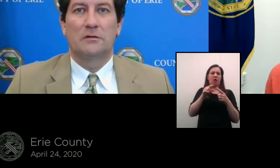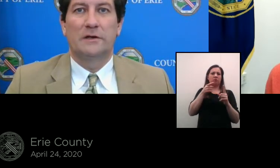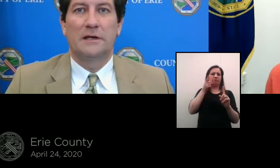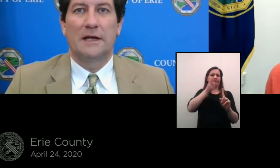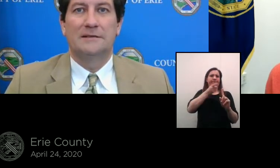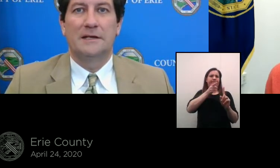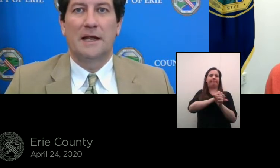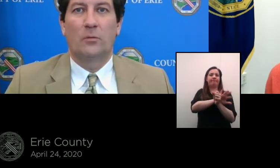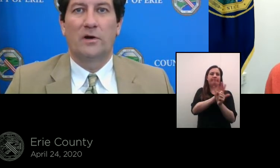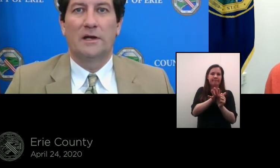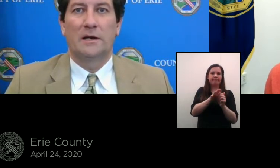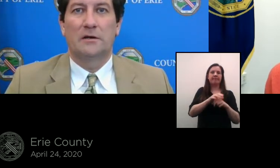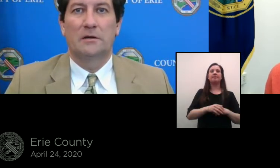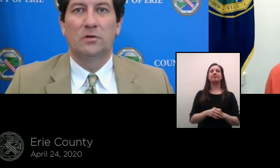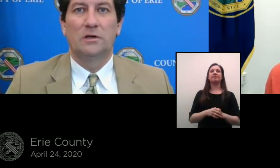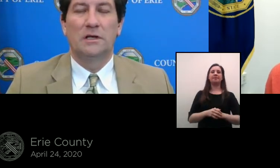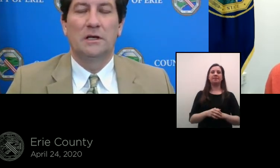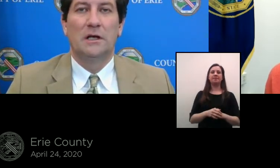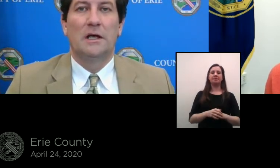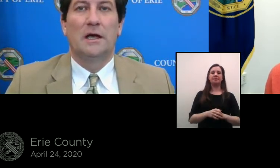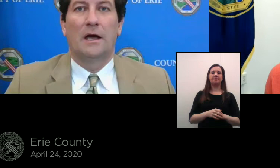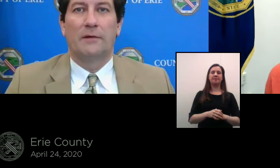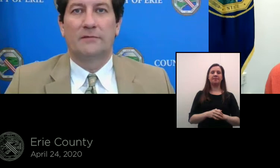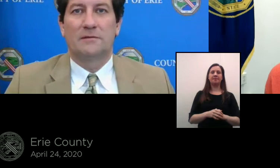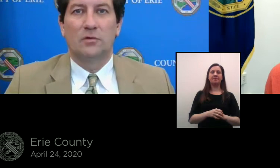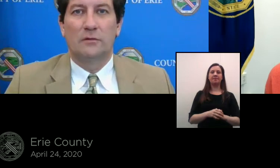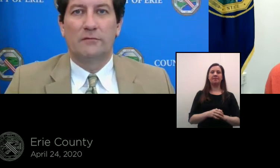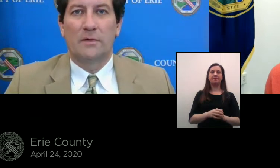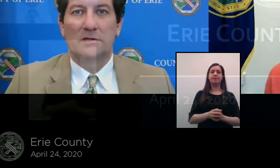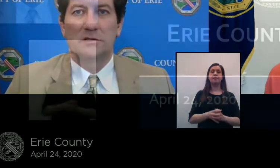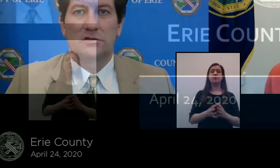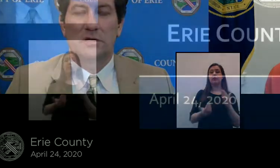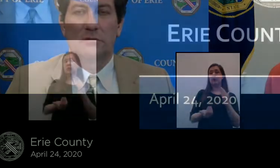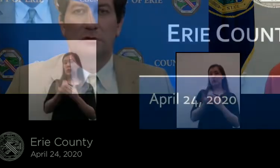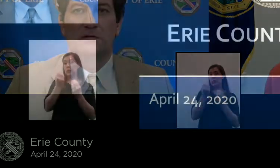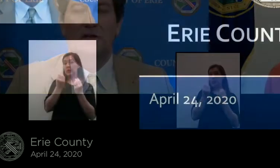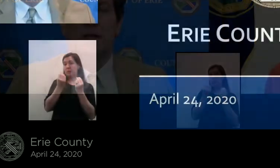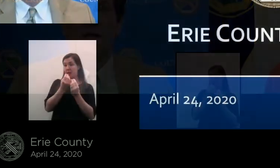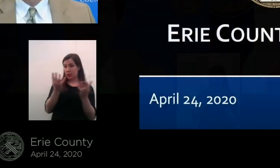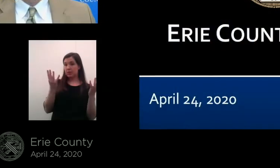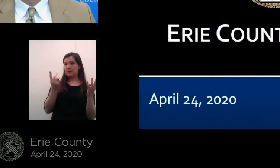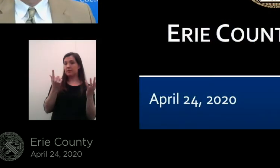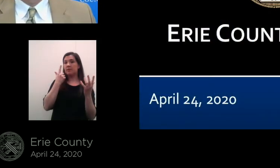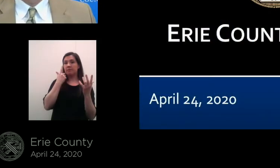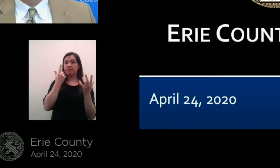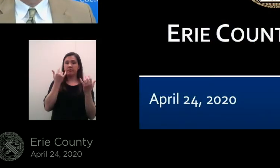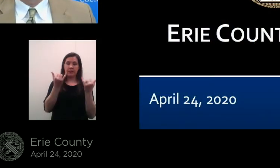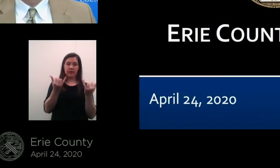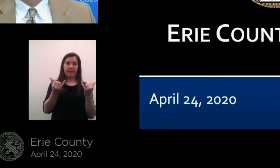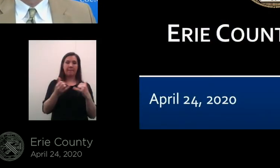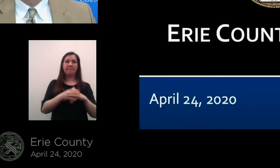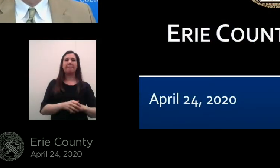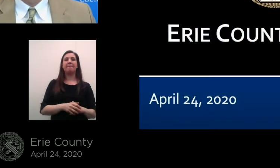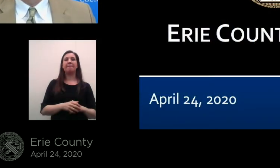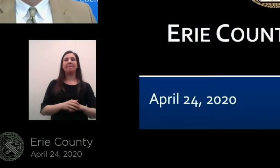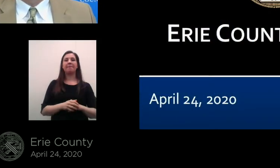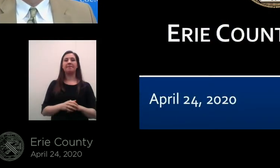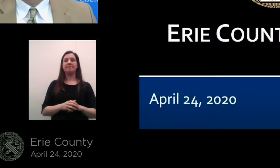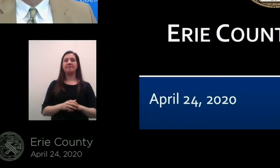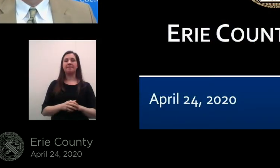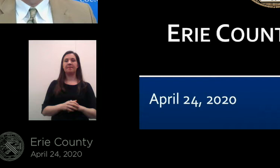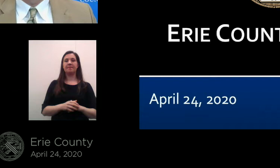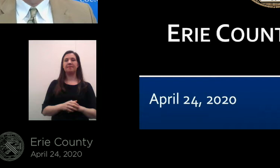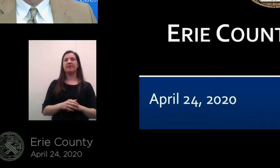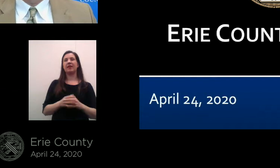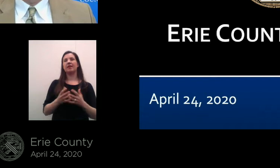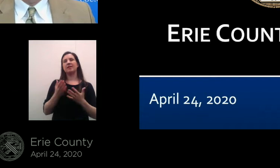coronavirus COVID-19 outbreak in our community. We have some new information to share with you today. As well as, of course, some of